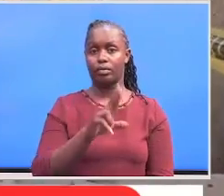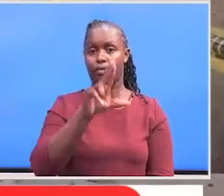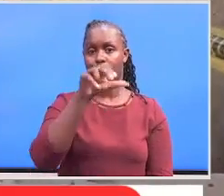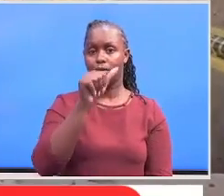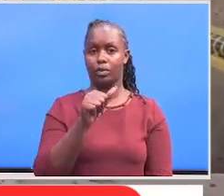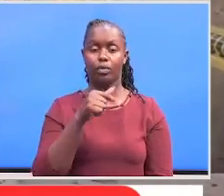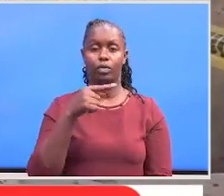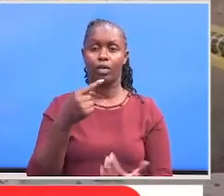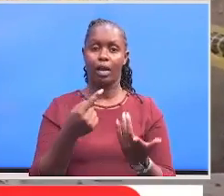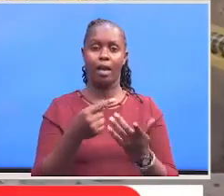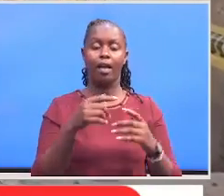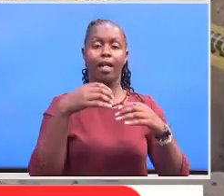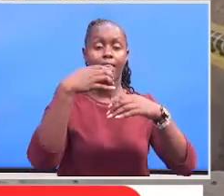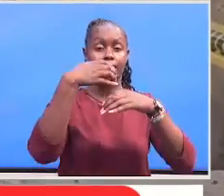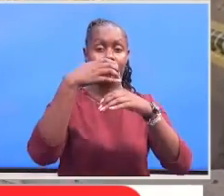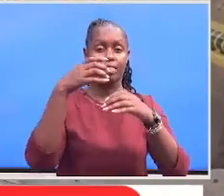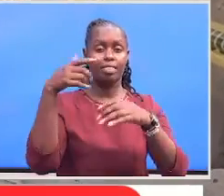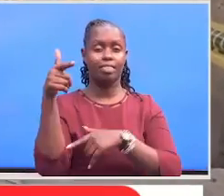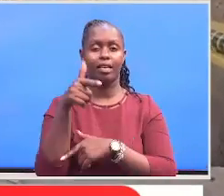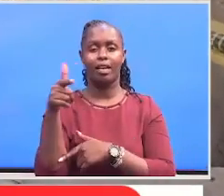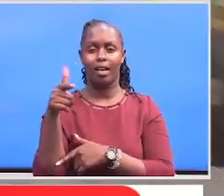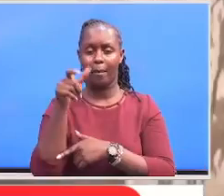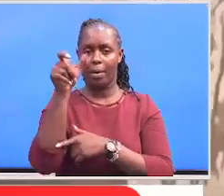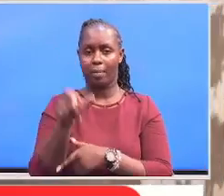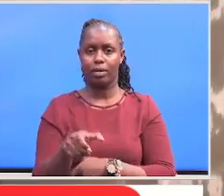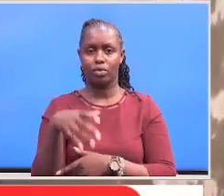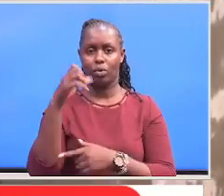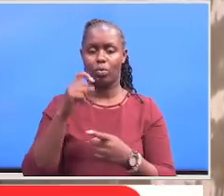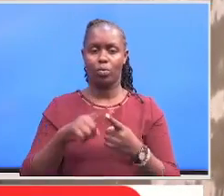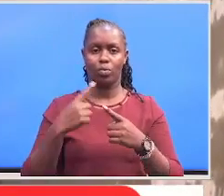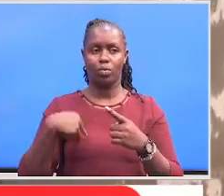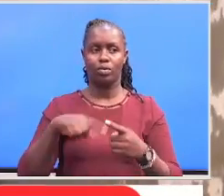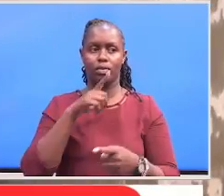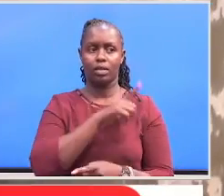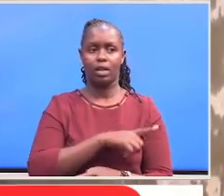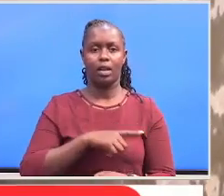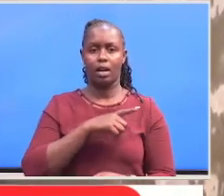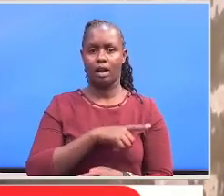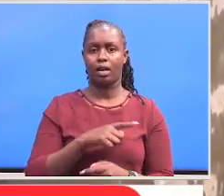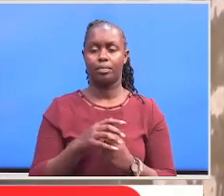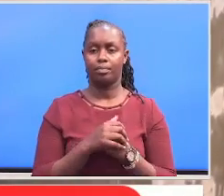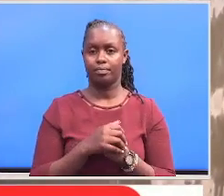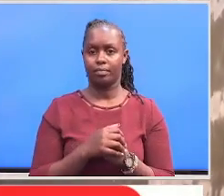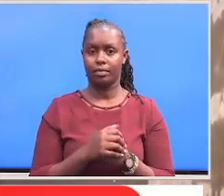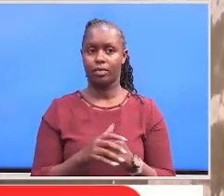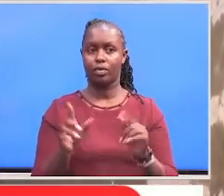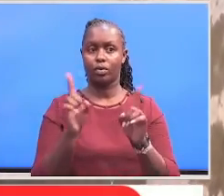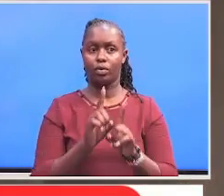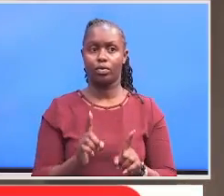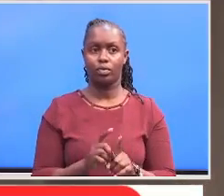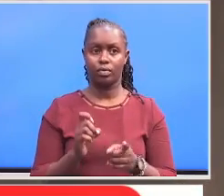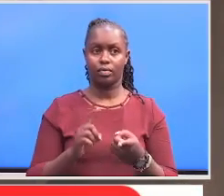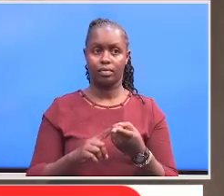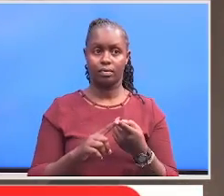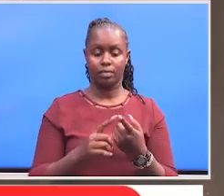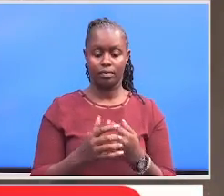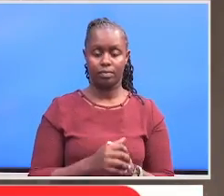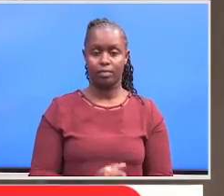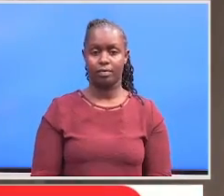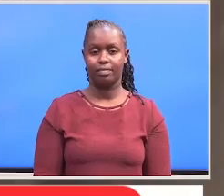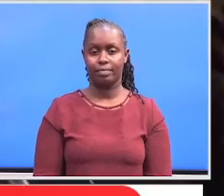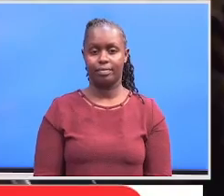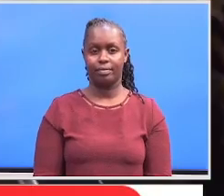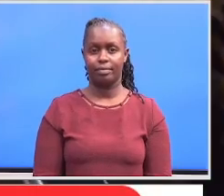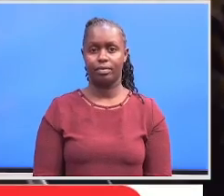designated camera person of the event, survived from the incident by a miracle but lost his equipment. Aliyekuwa